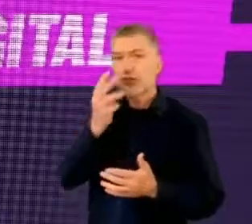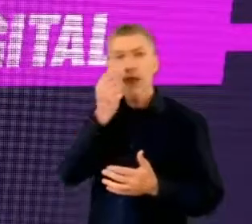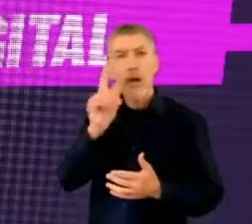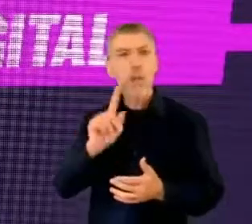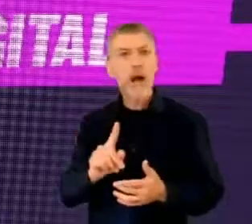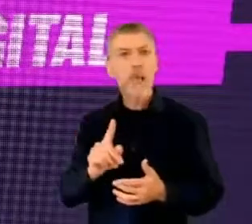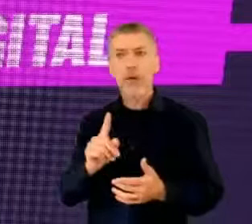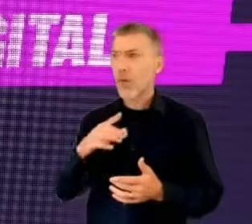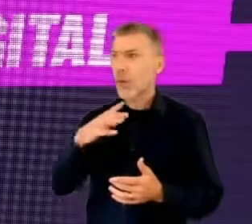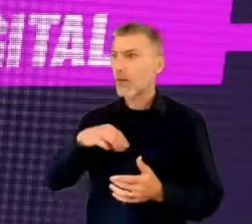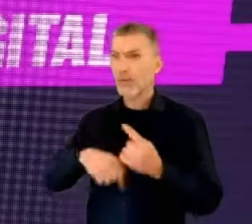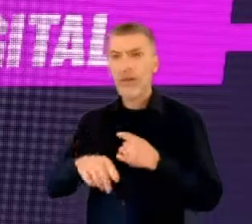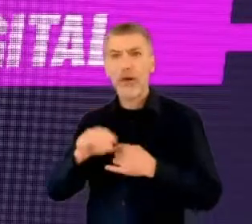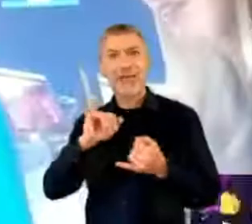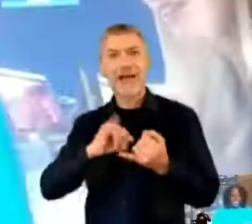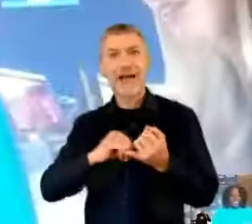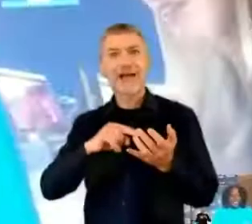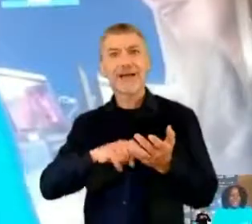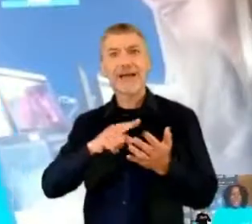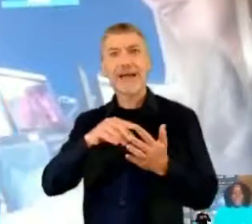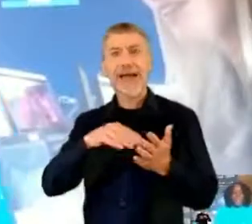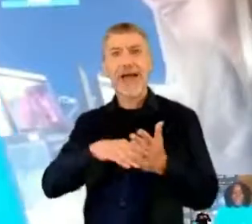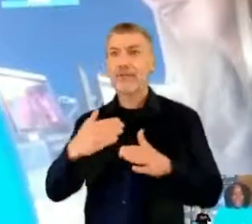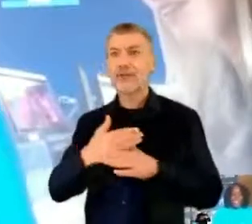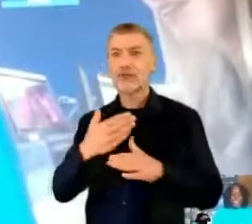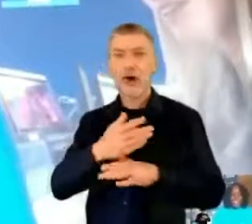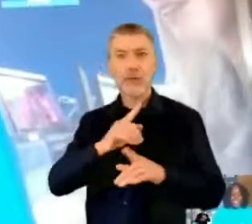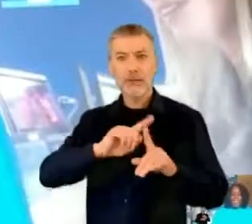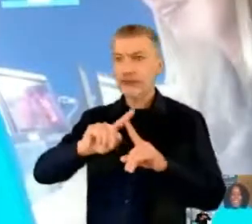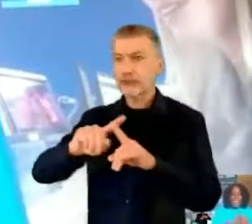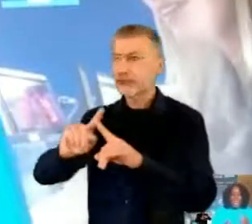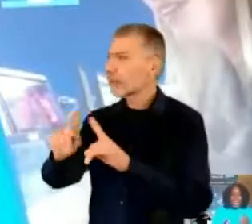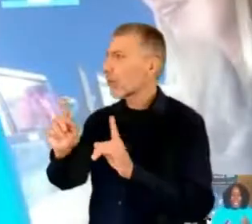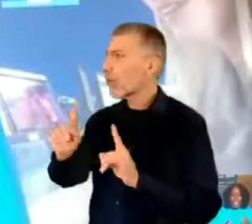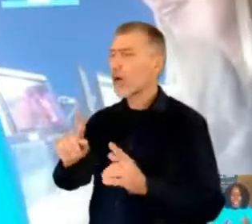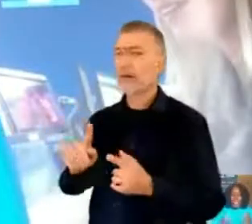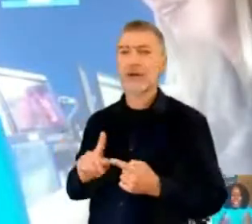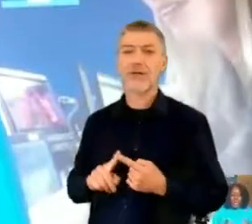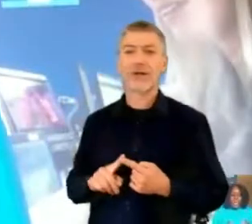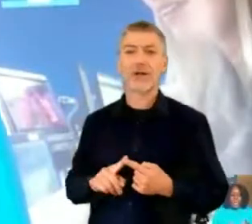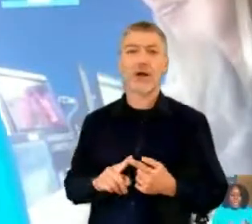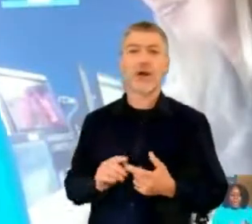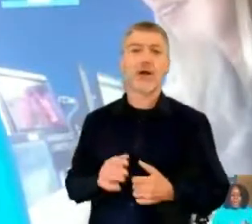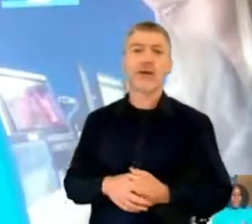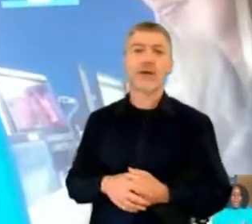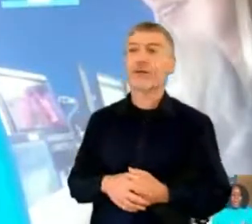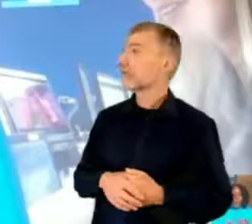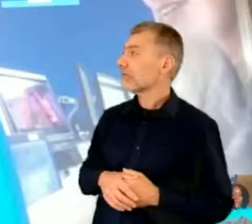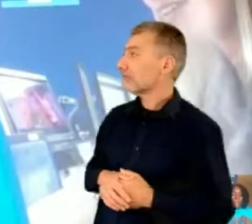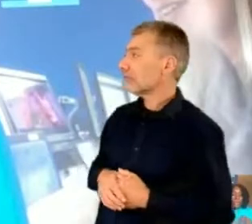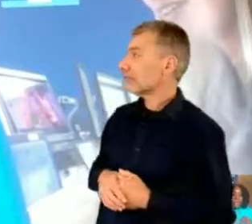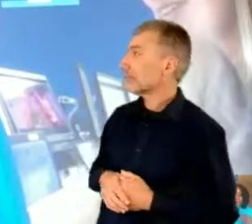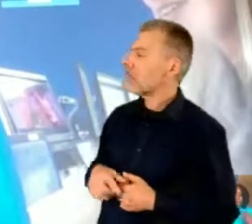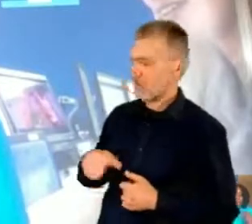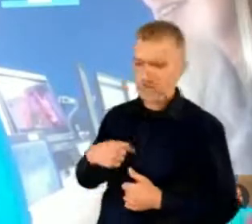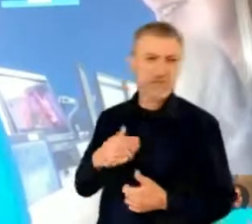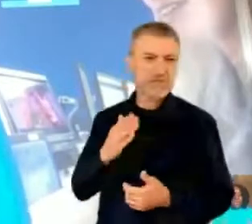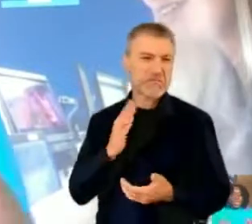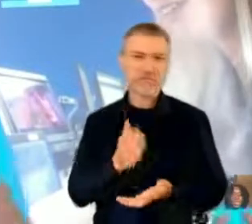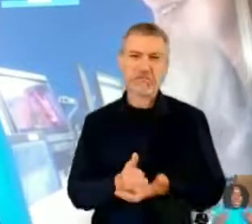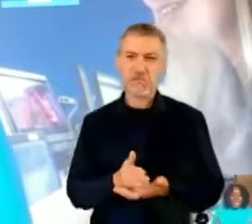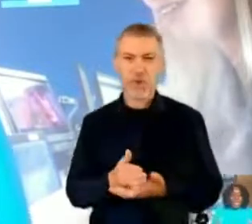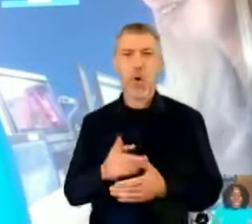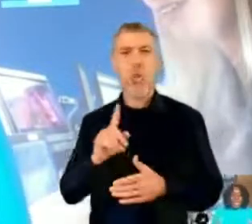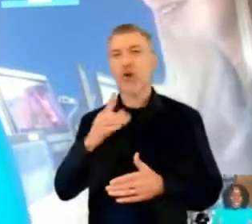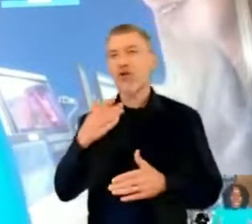careers? Oh, yeah, definitely. So I'd really recommend doing work experience. So if you read